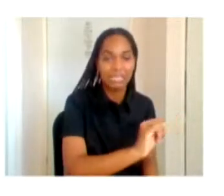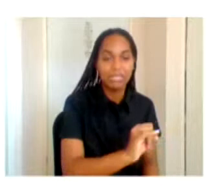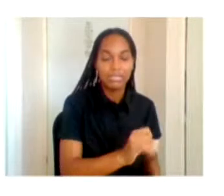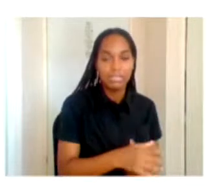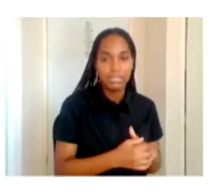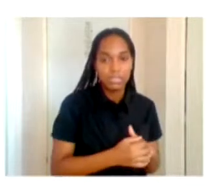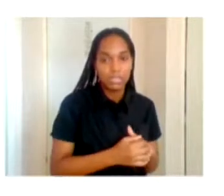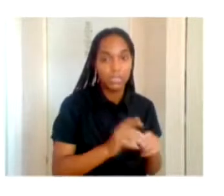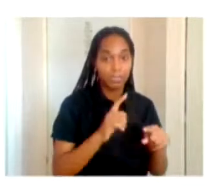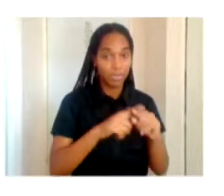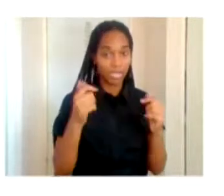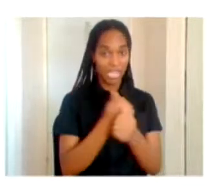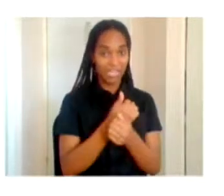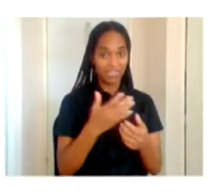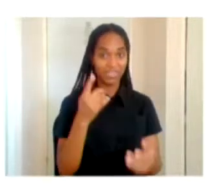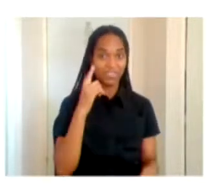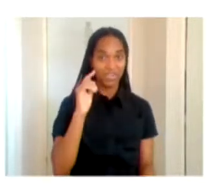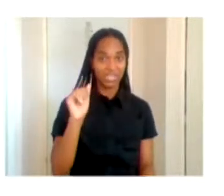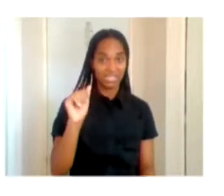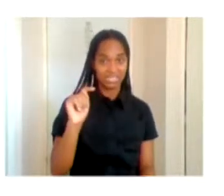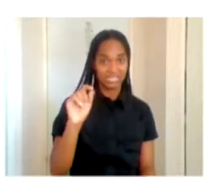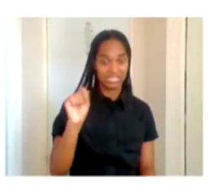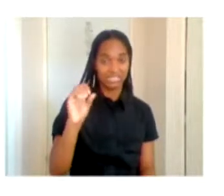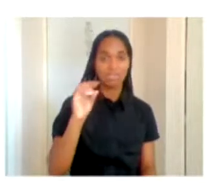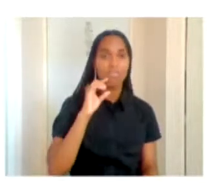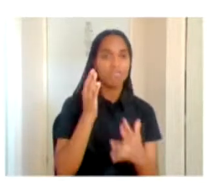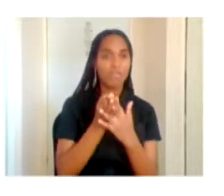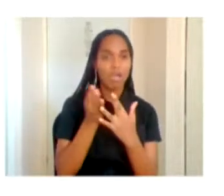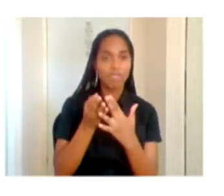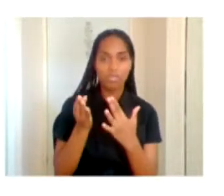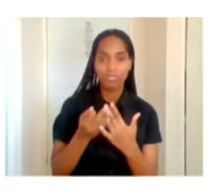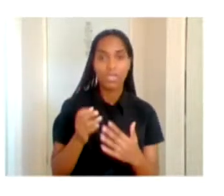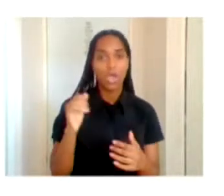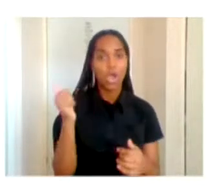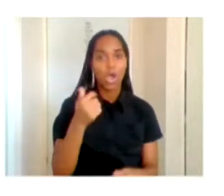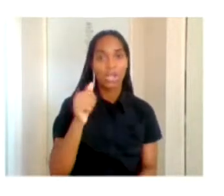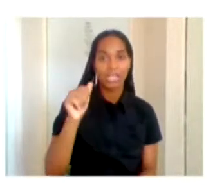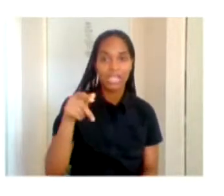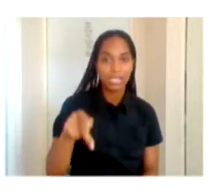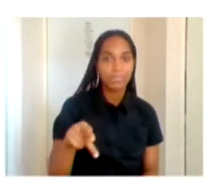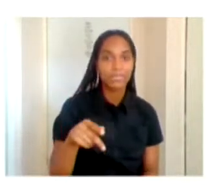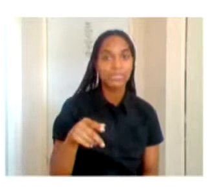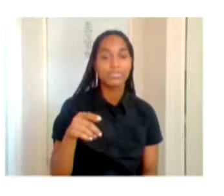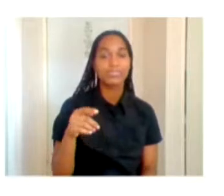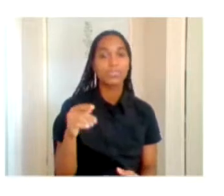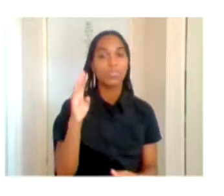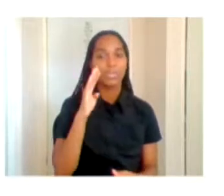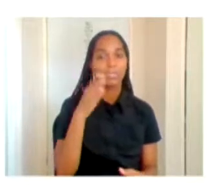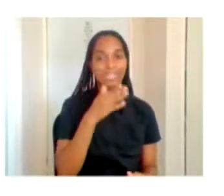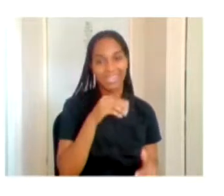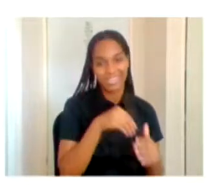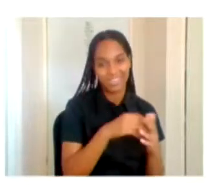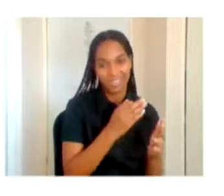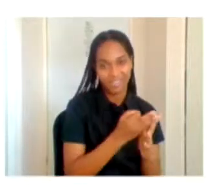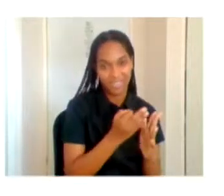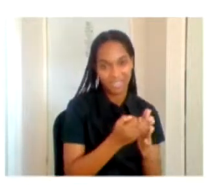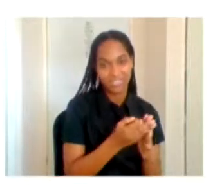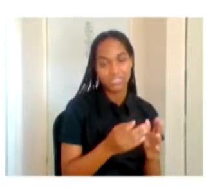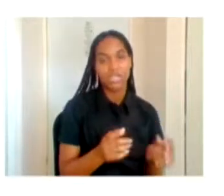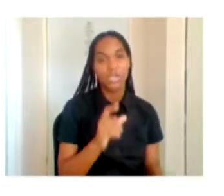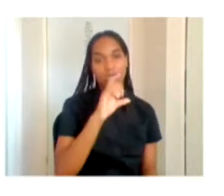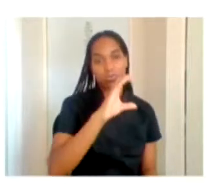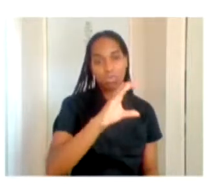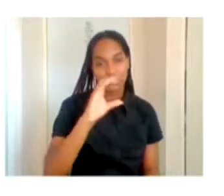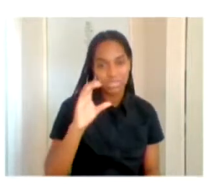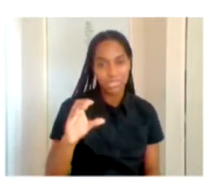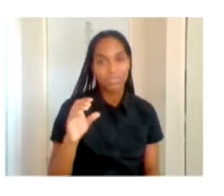But everything in ATSC is files. So all the AV, as Young just pointed out, is ISO-BMFF files. The closed captioning is